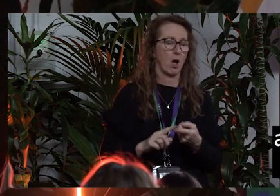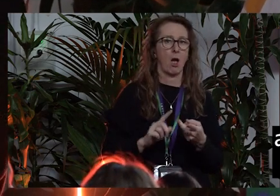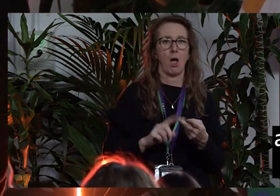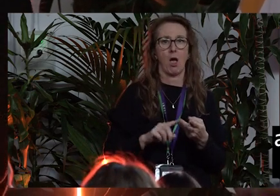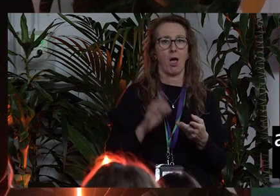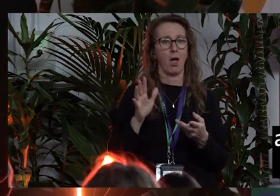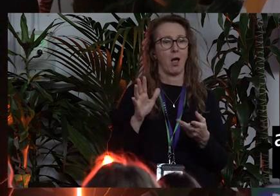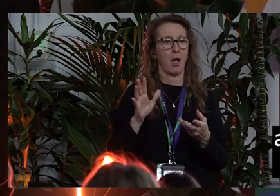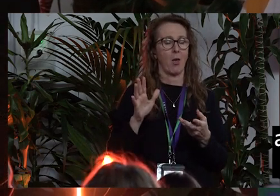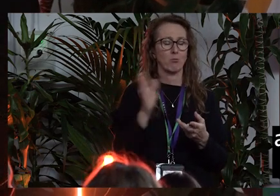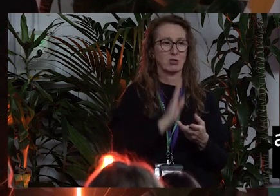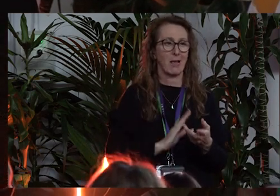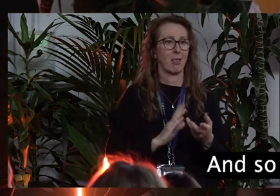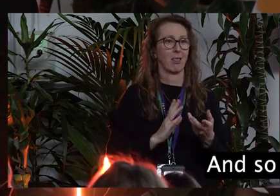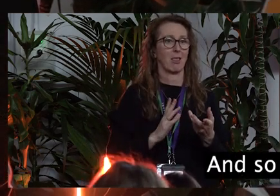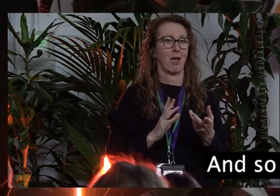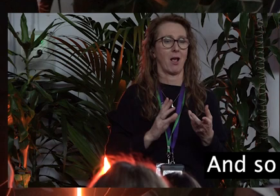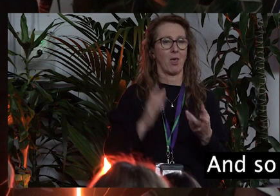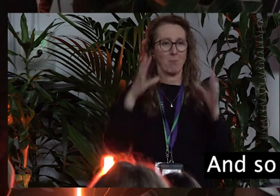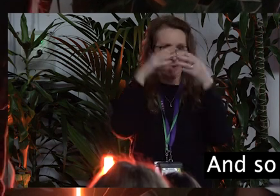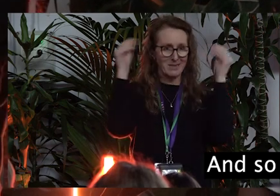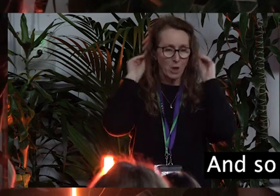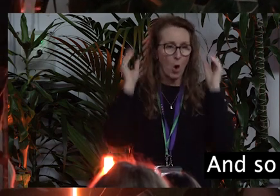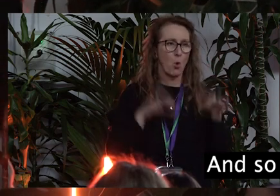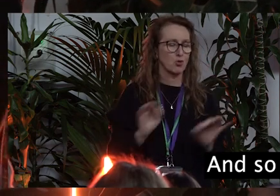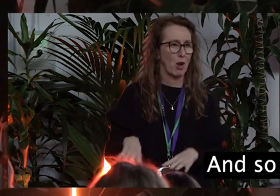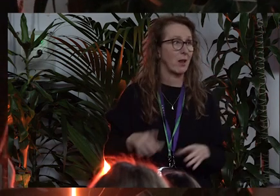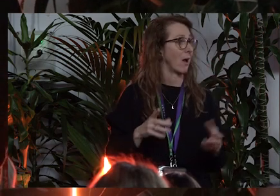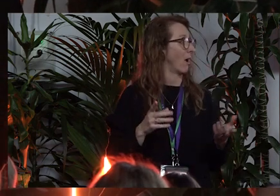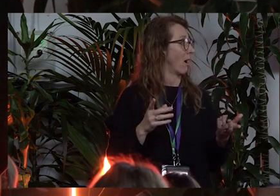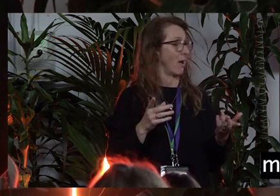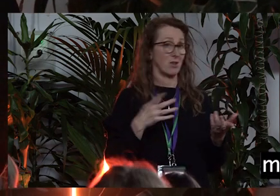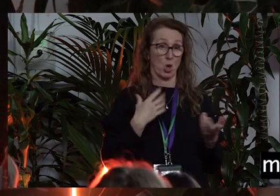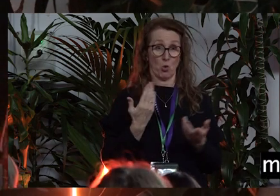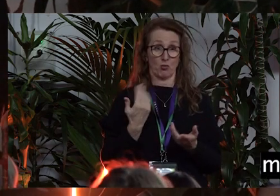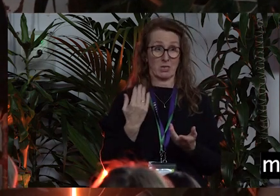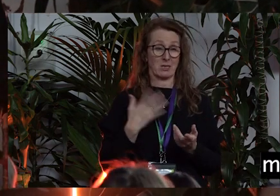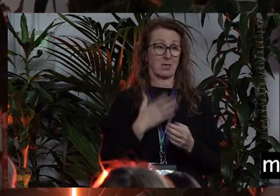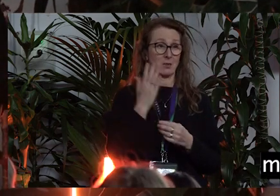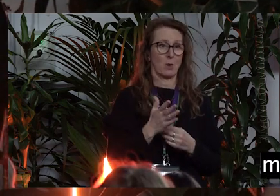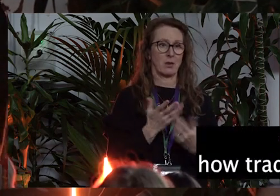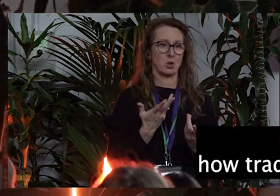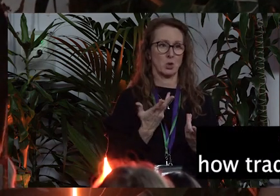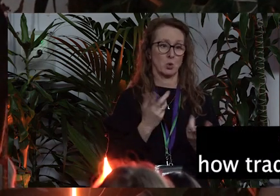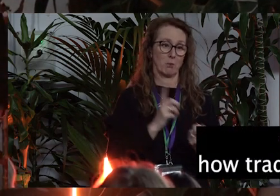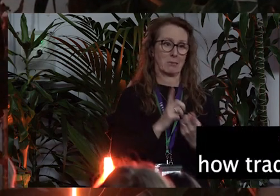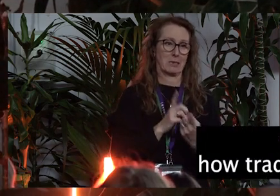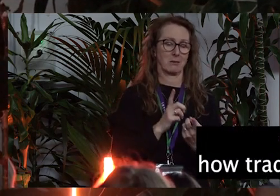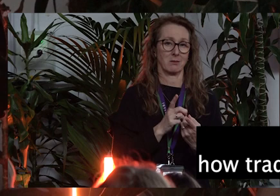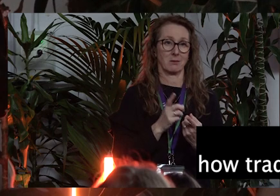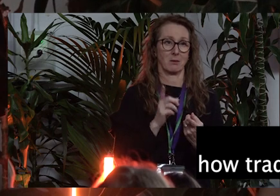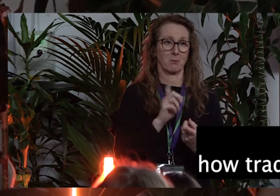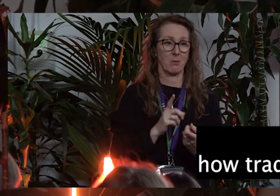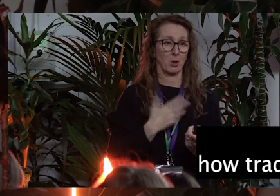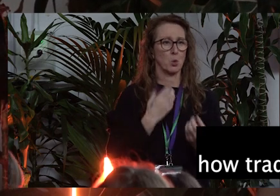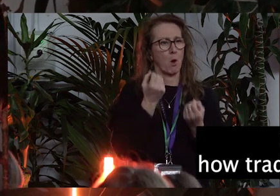Brazil, Mexico, Australia. And so we recently went to Melbourne to meet some First Nation people to understand more about